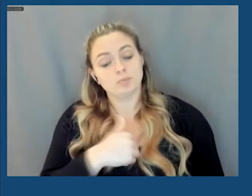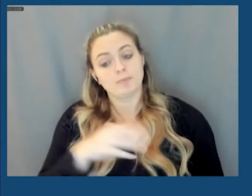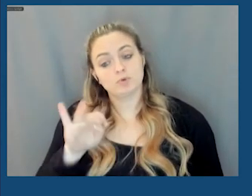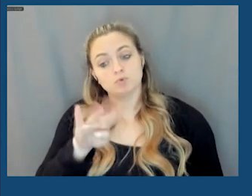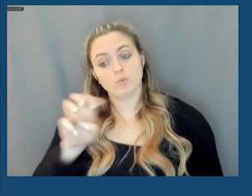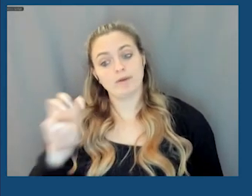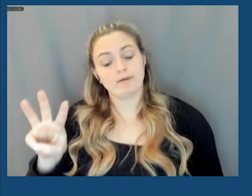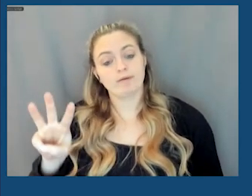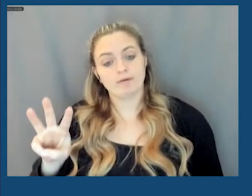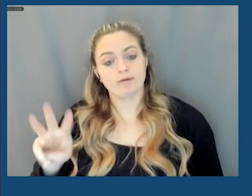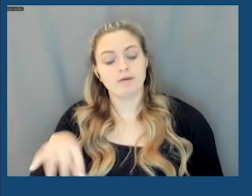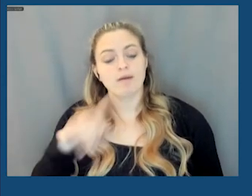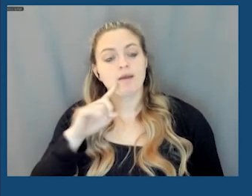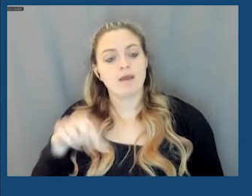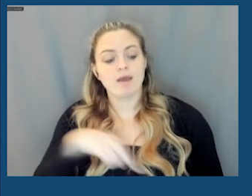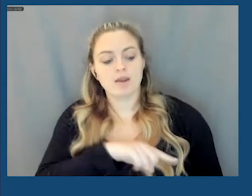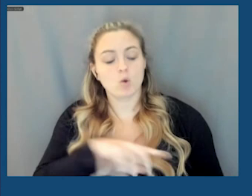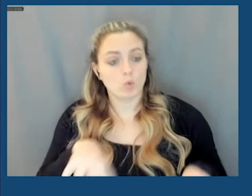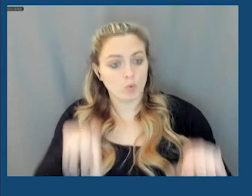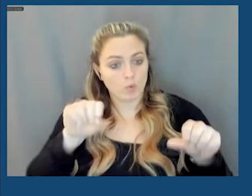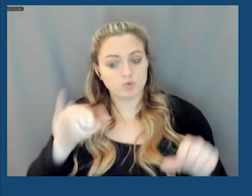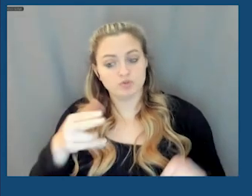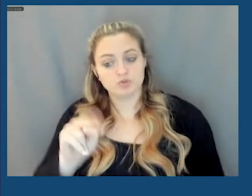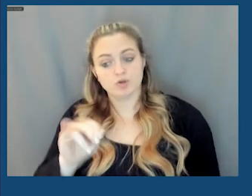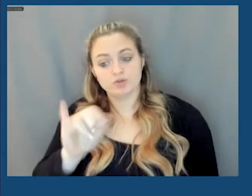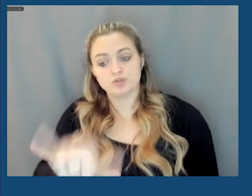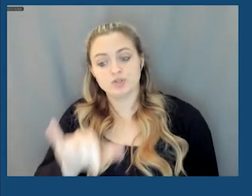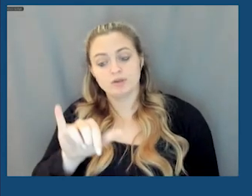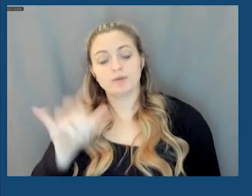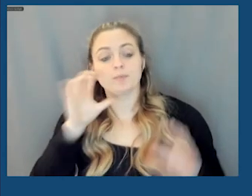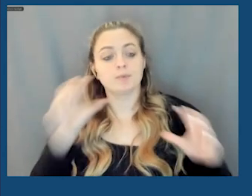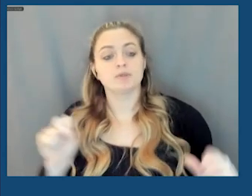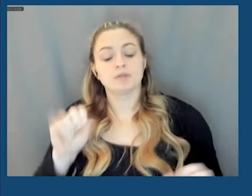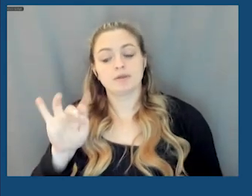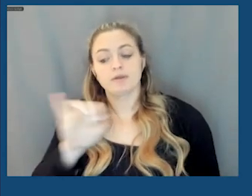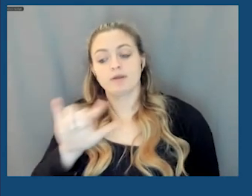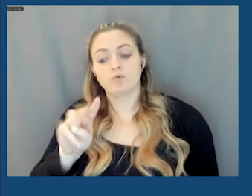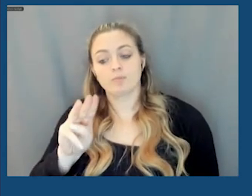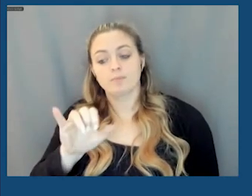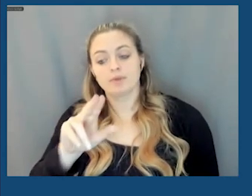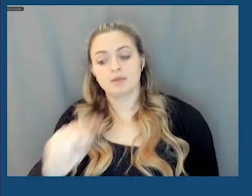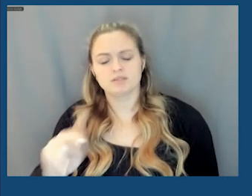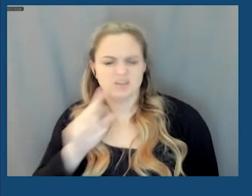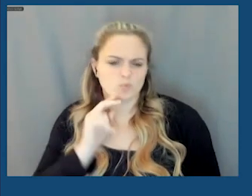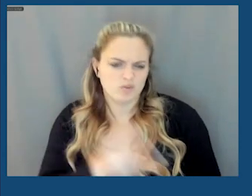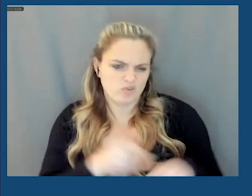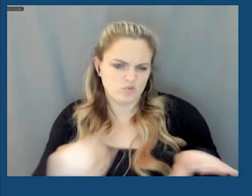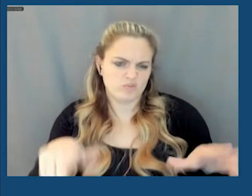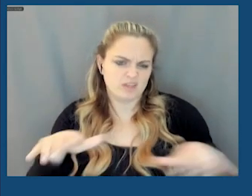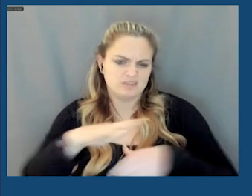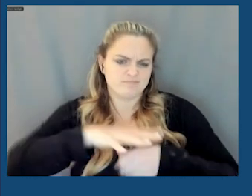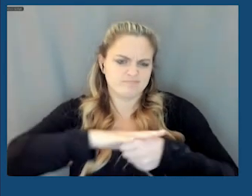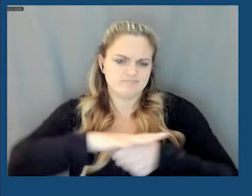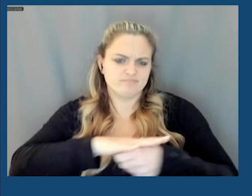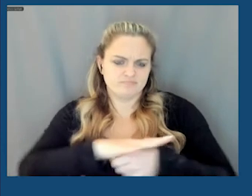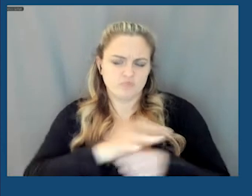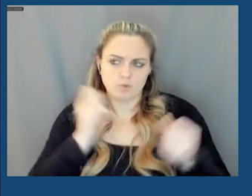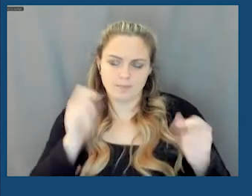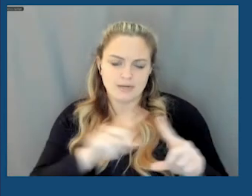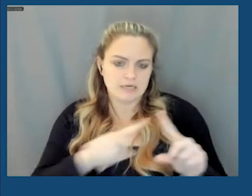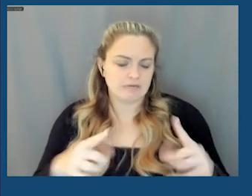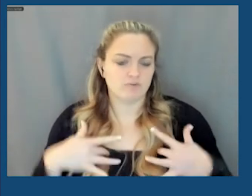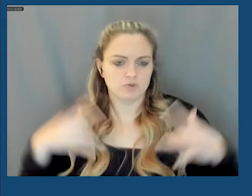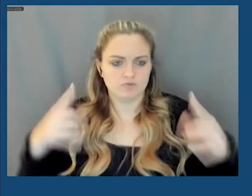host here, John Jay College President Carol Mason. We've used this forum for many, many important conversations, and you've always been so hospitable,